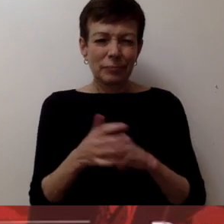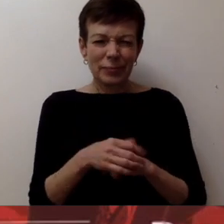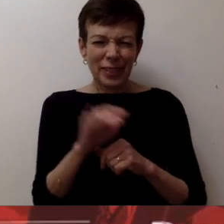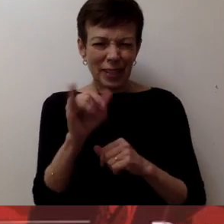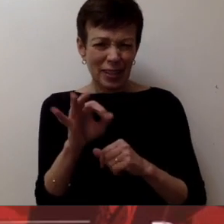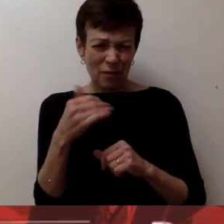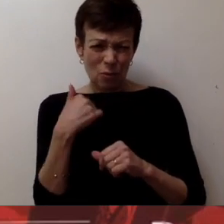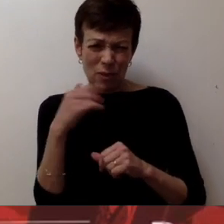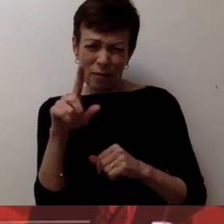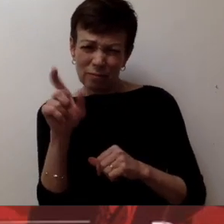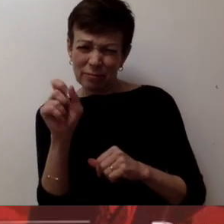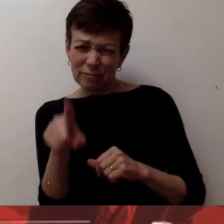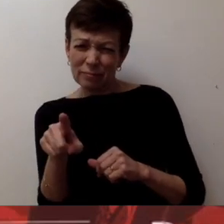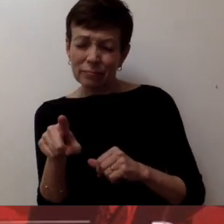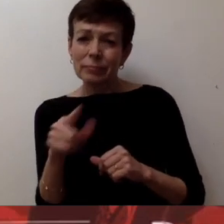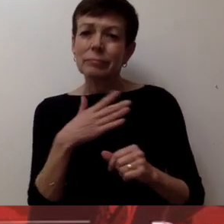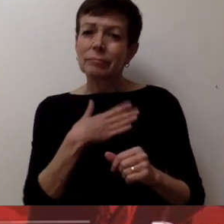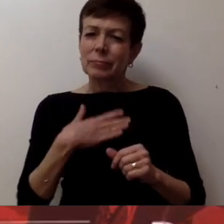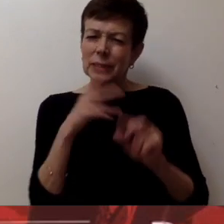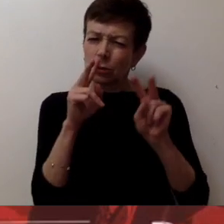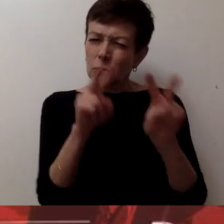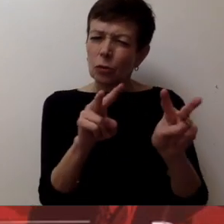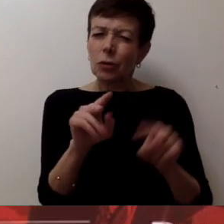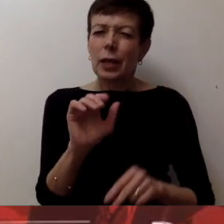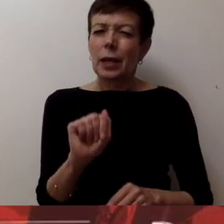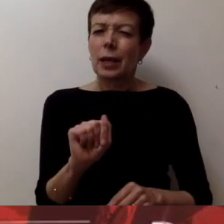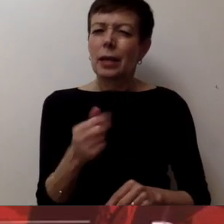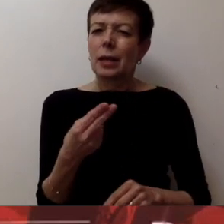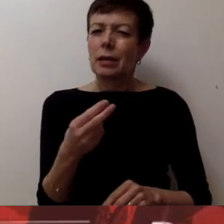any questions specific to this, we encourage them to visit